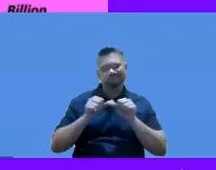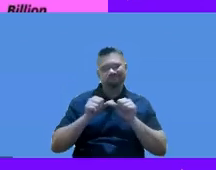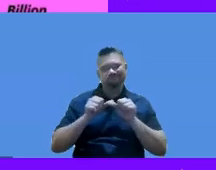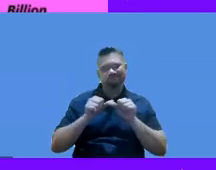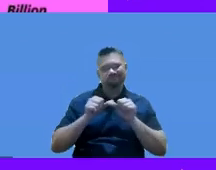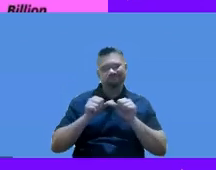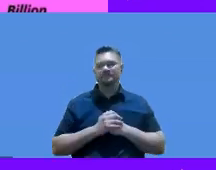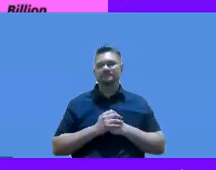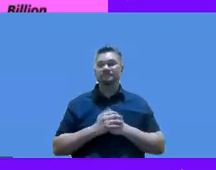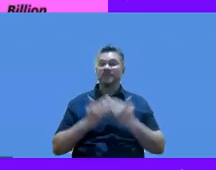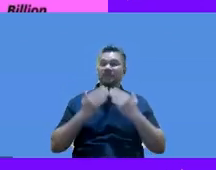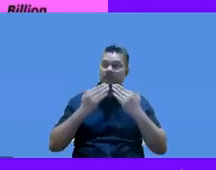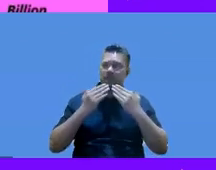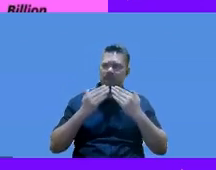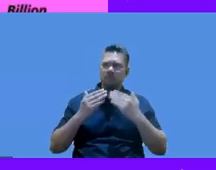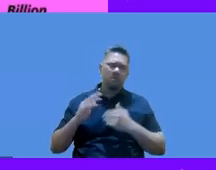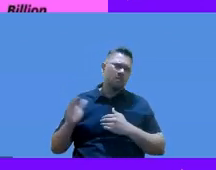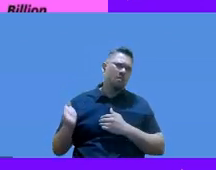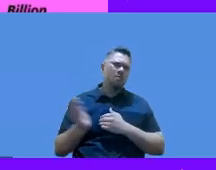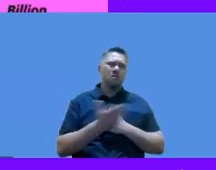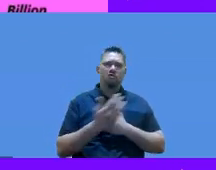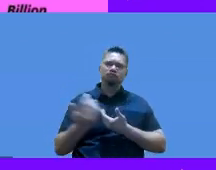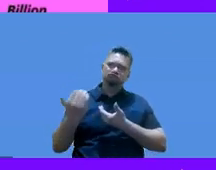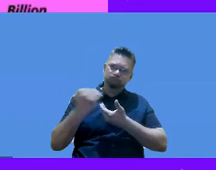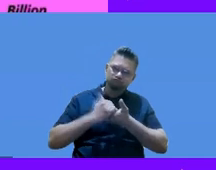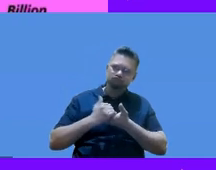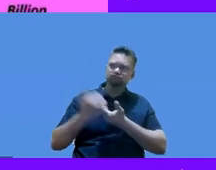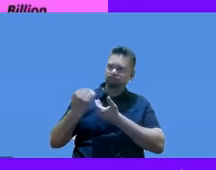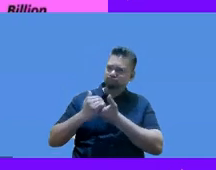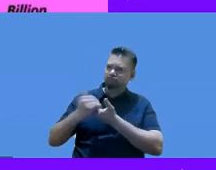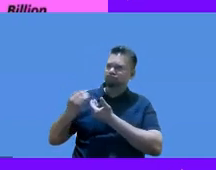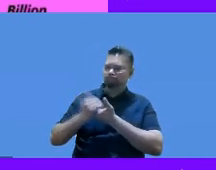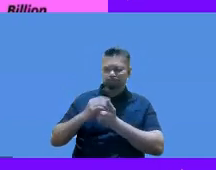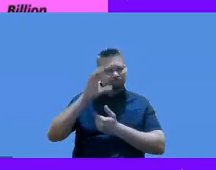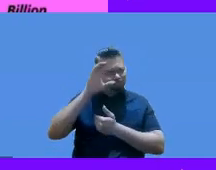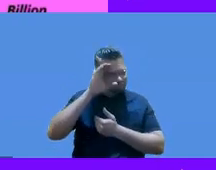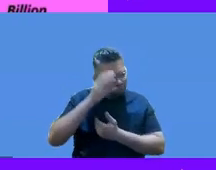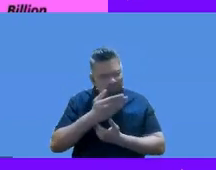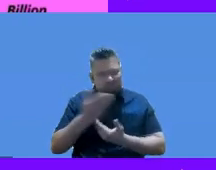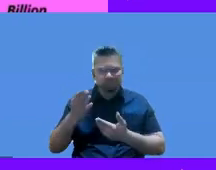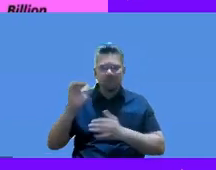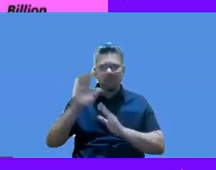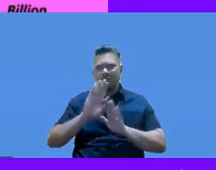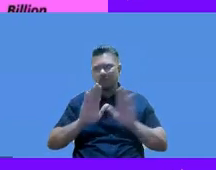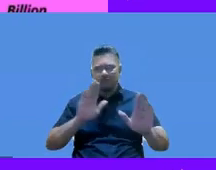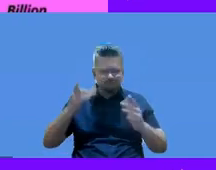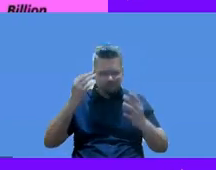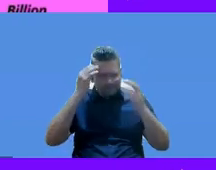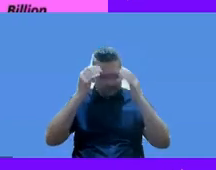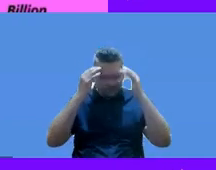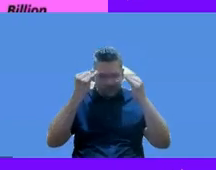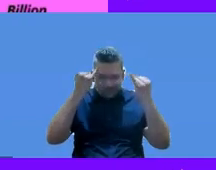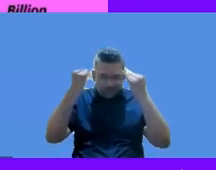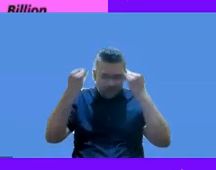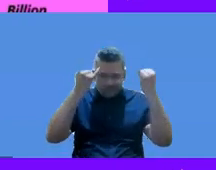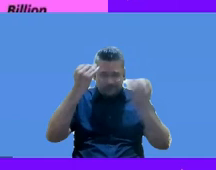for staying with us, for listening, for sharing your ideas. I've also seen some amazing connections already happening in the